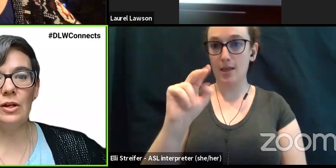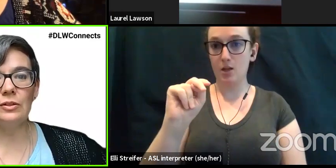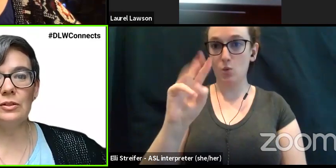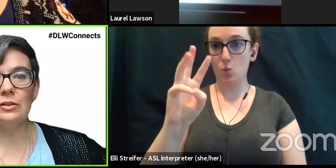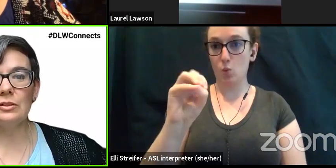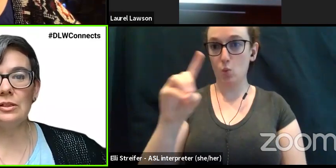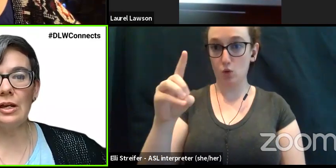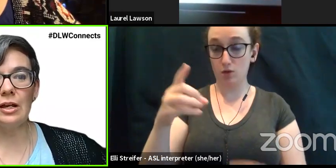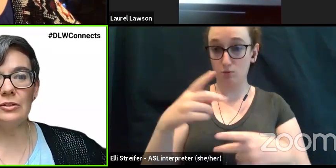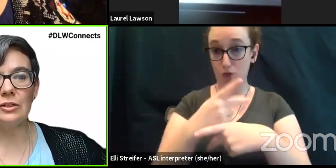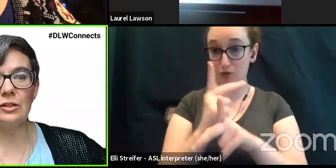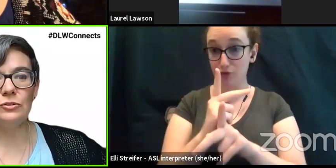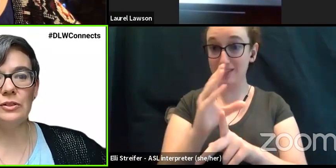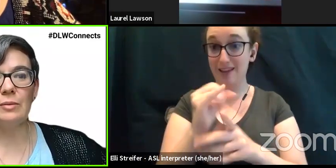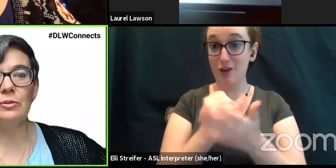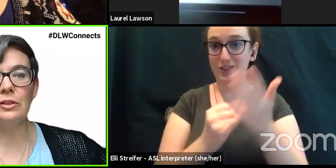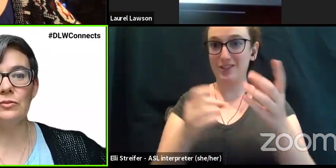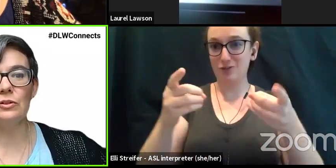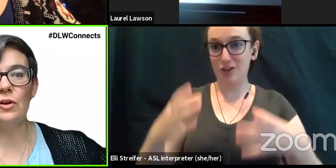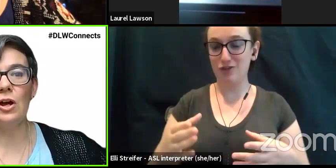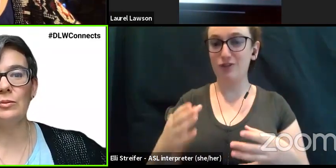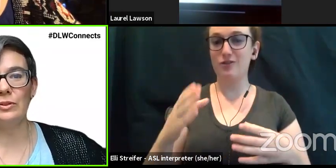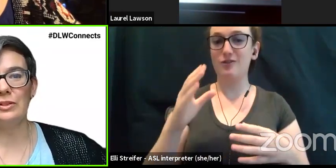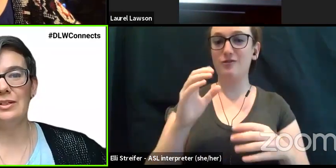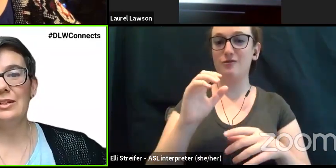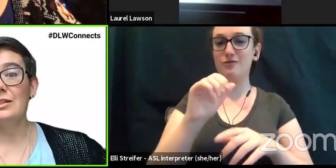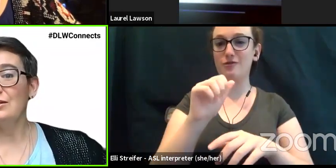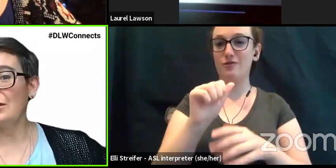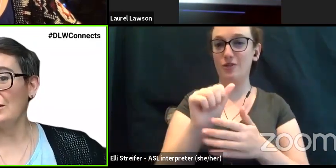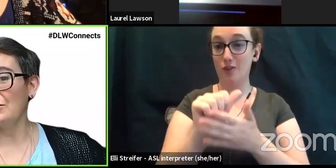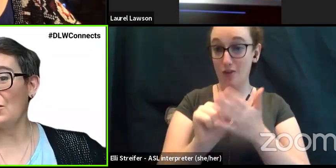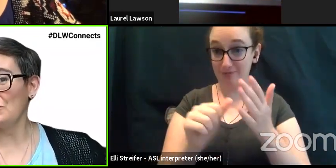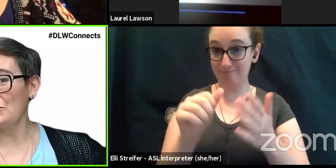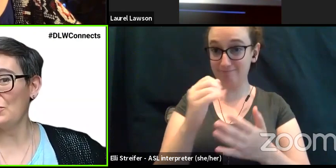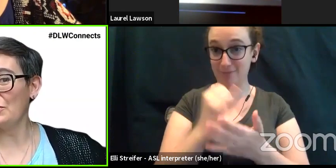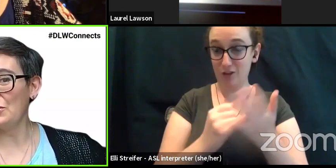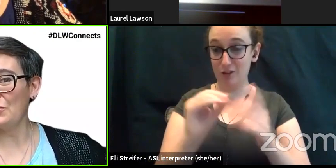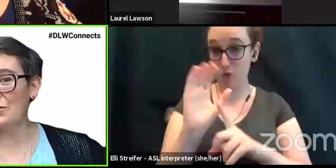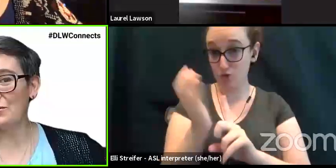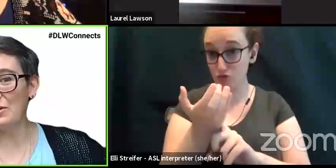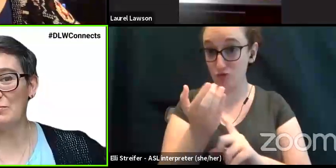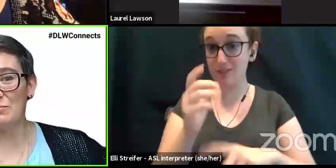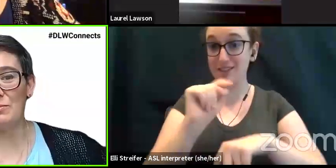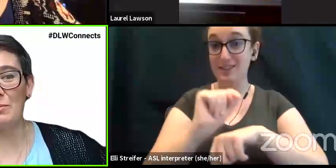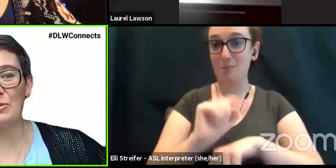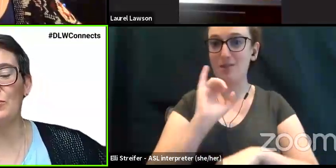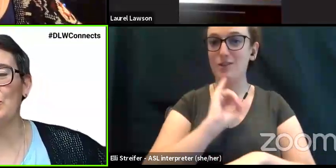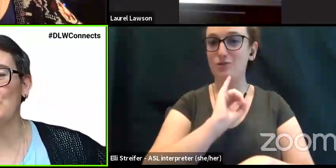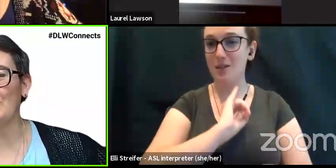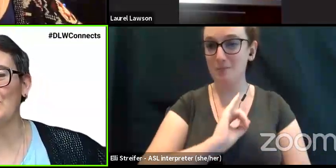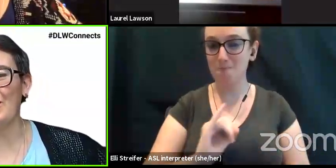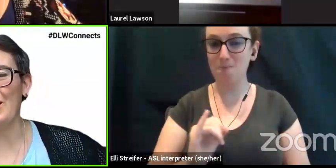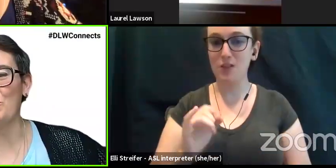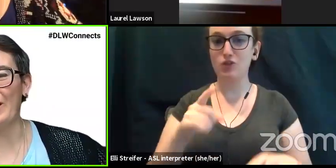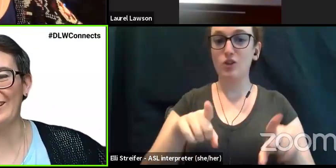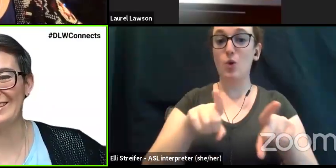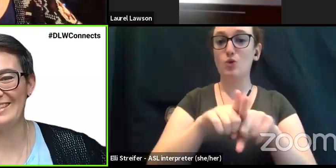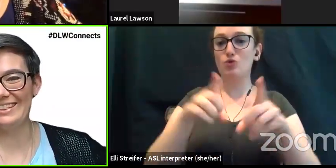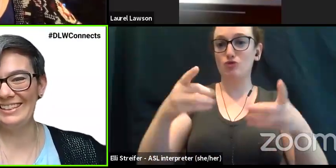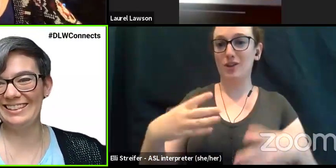of arts and culture at Temple Israel of Hollywood. Diana is also a steering committee member for the Directors